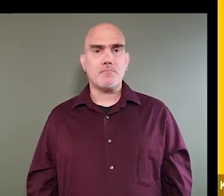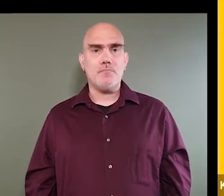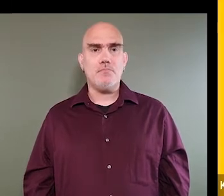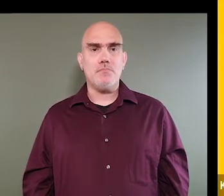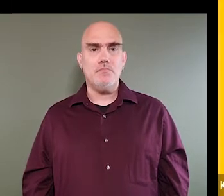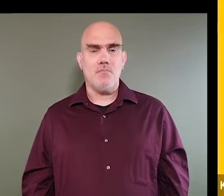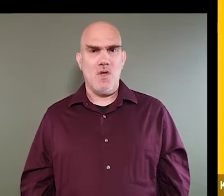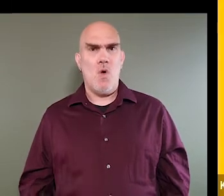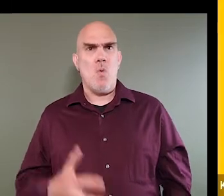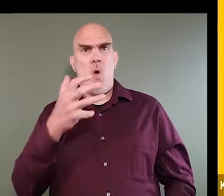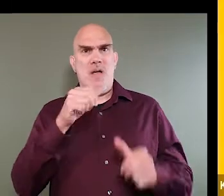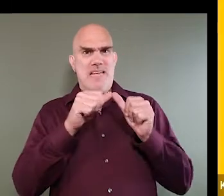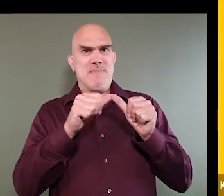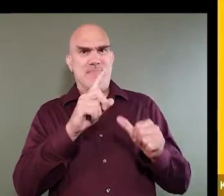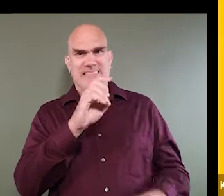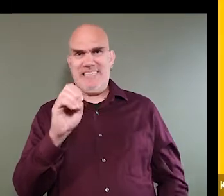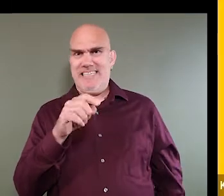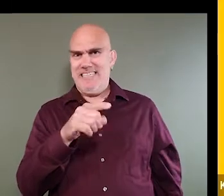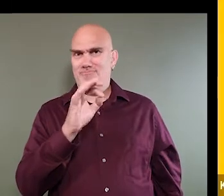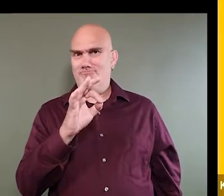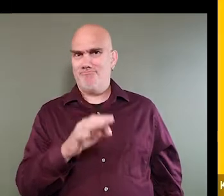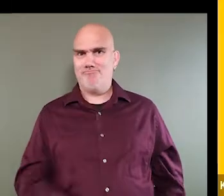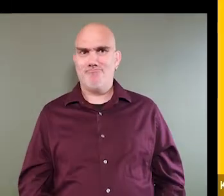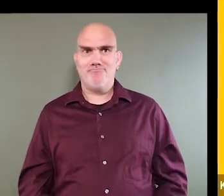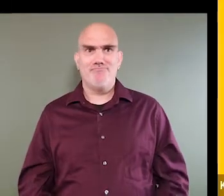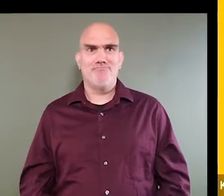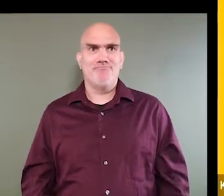Ooh, keep it up, D.